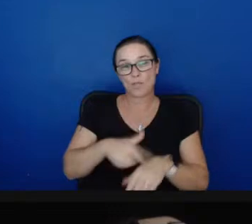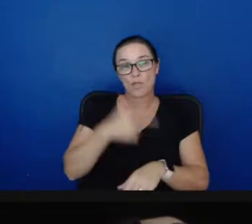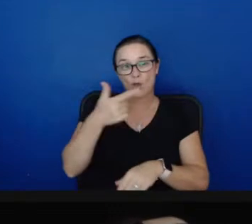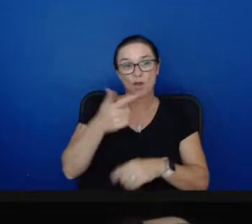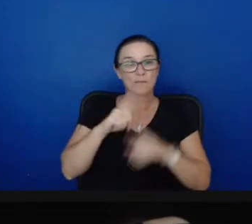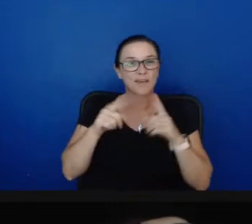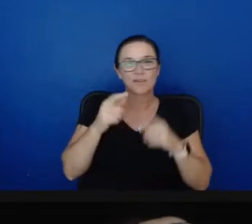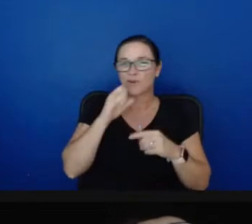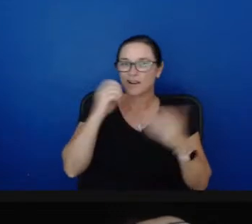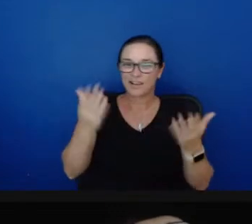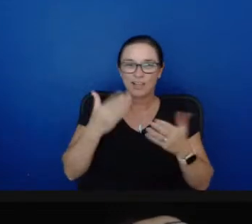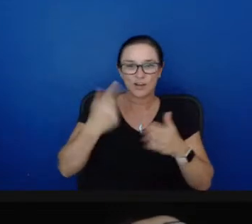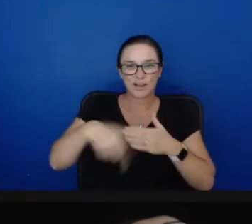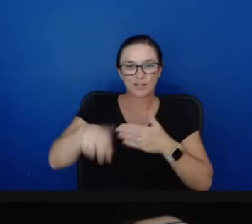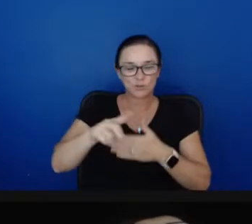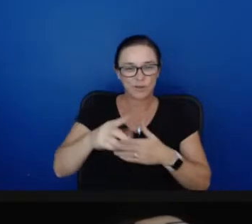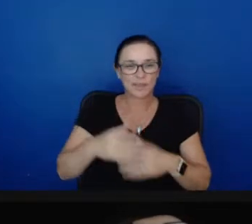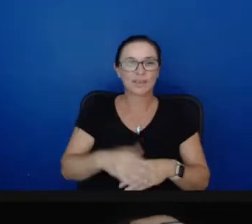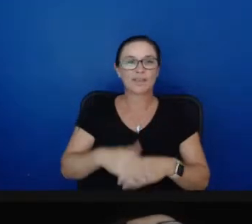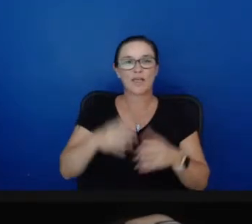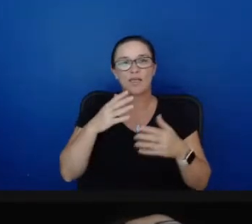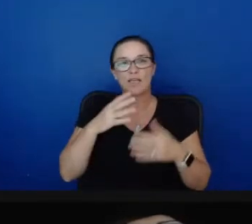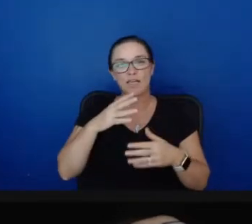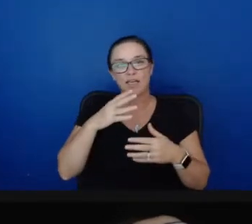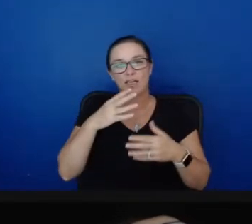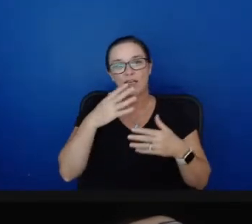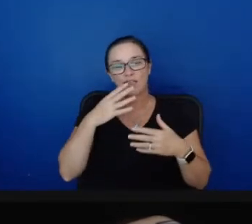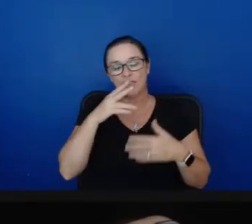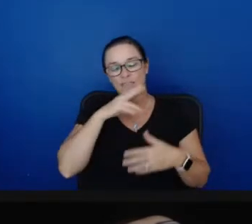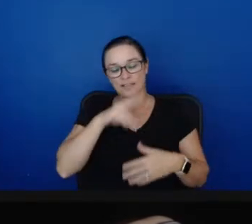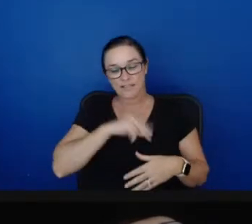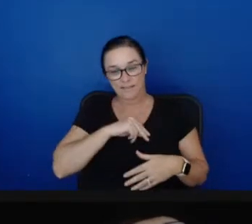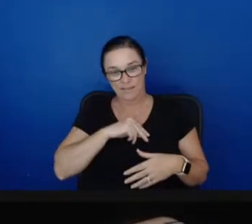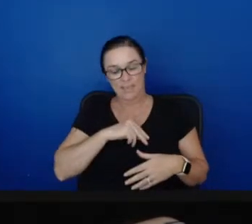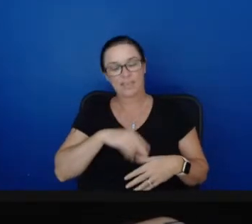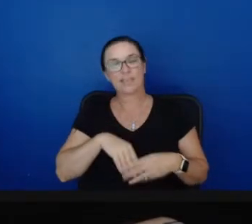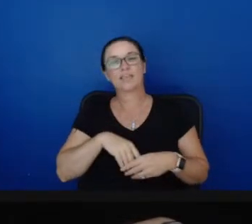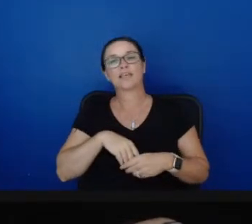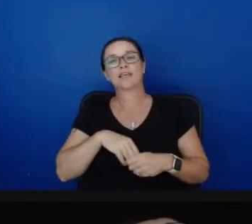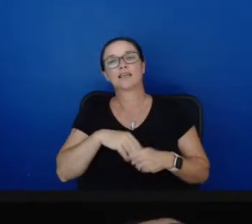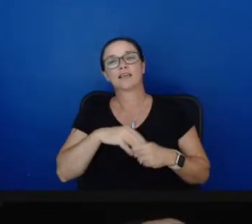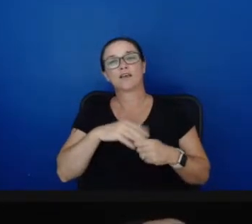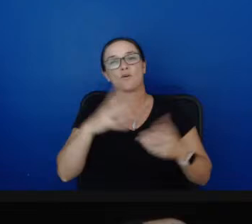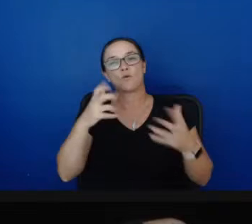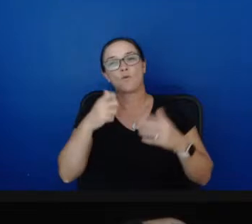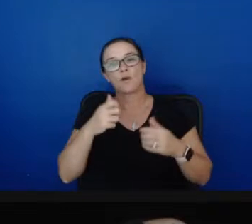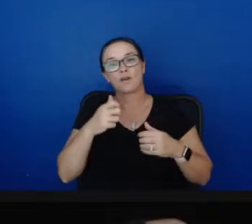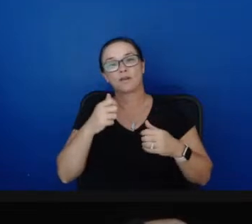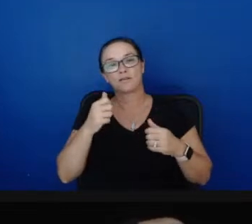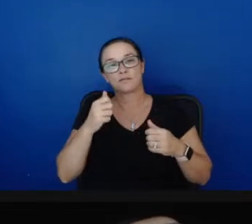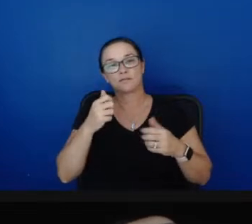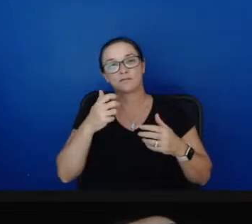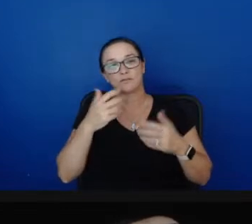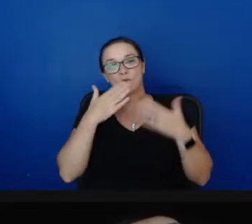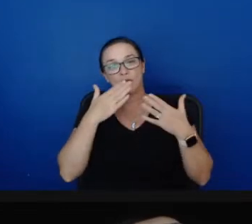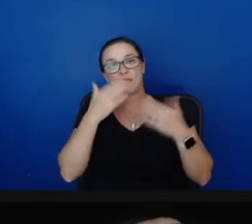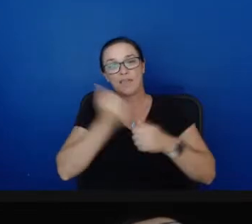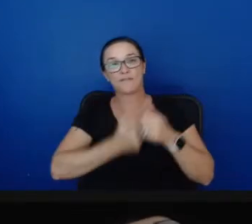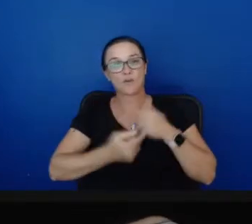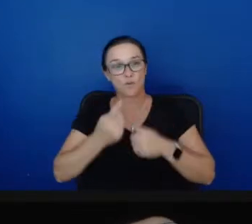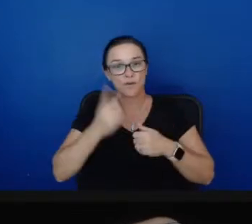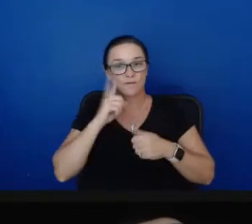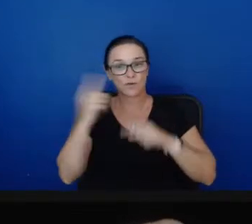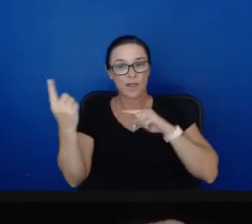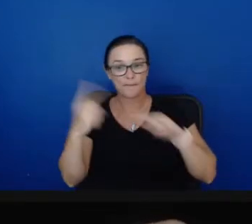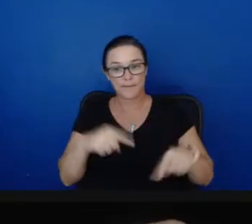here next week. Thanksgiving and all that fun. We want to thank everybody for tuning in. Views, your likes, subscriptions,